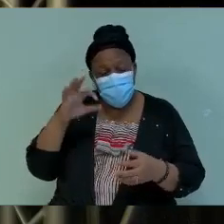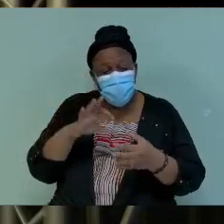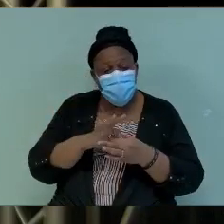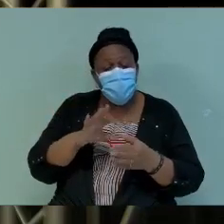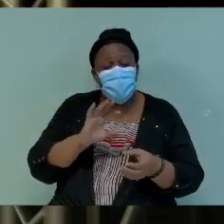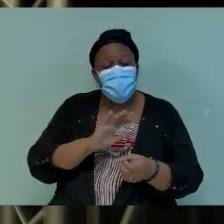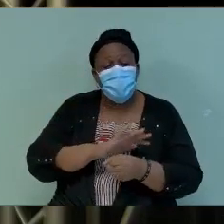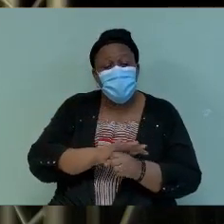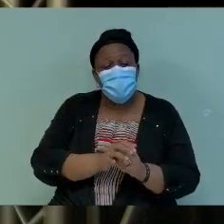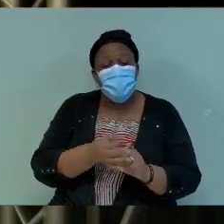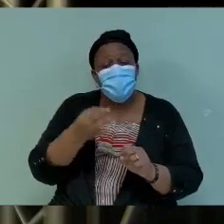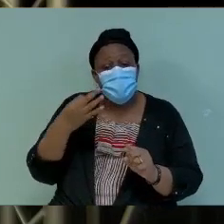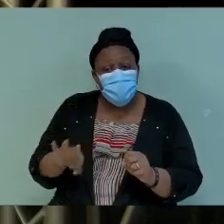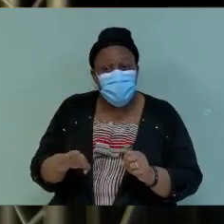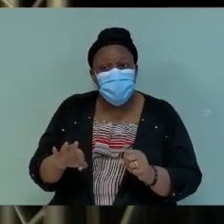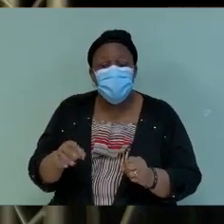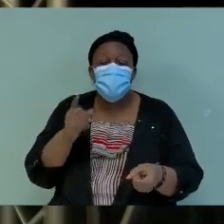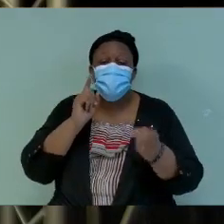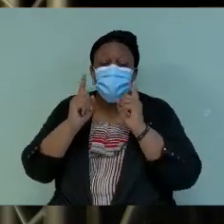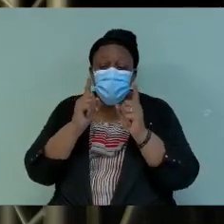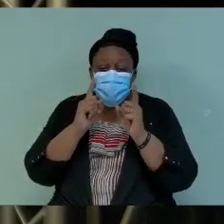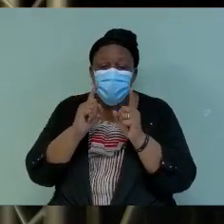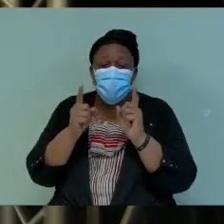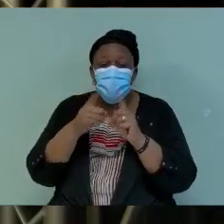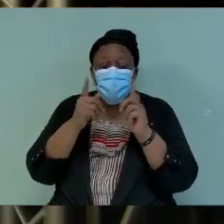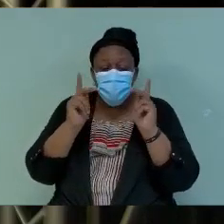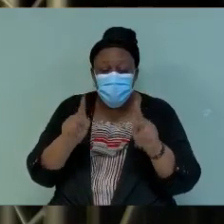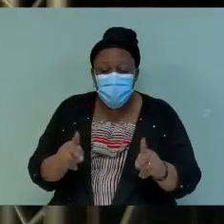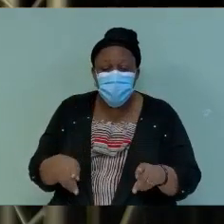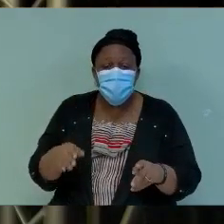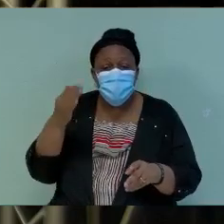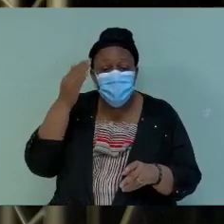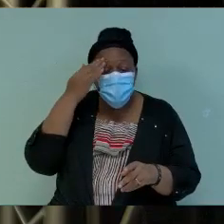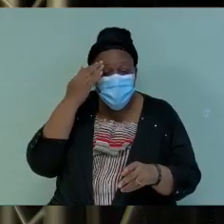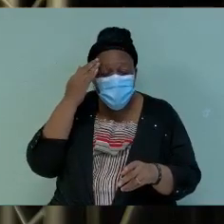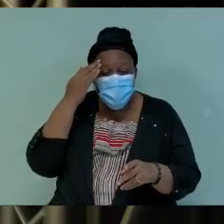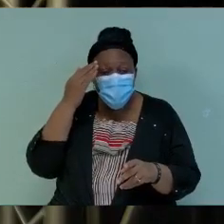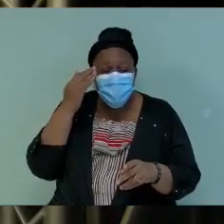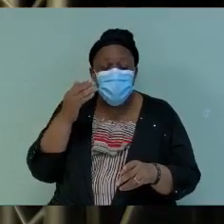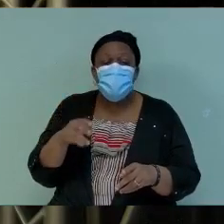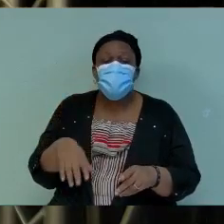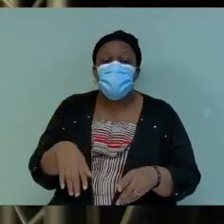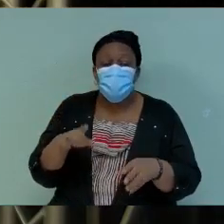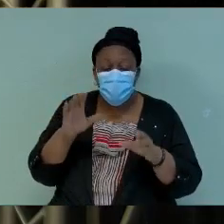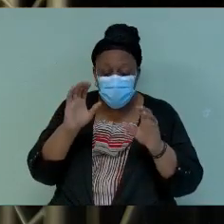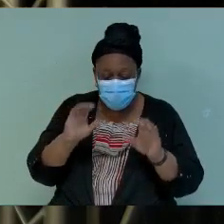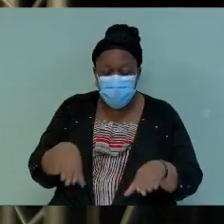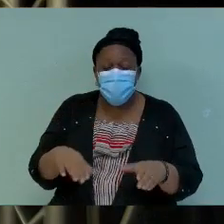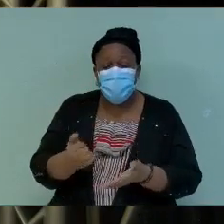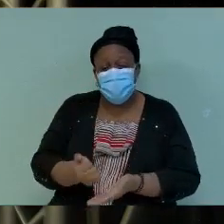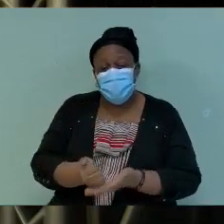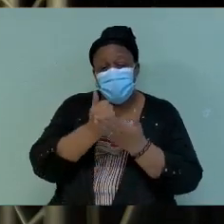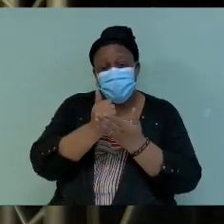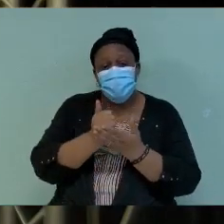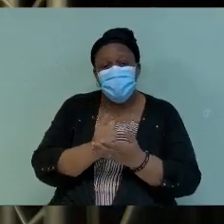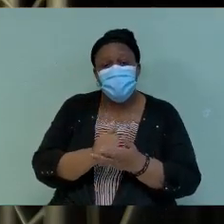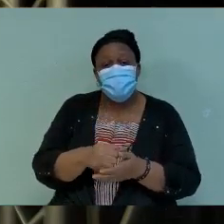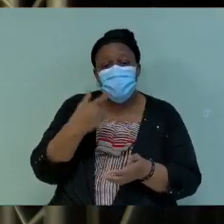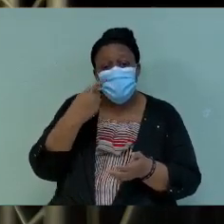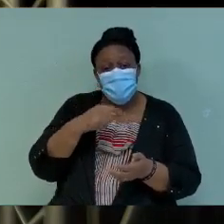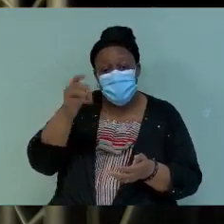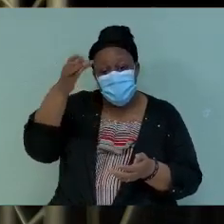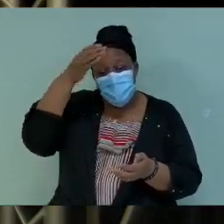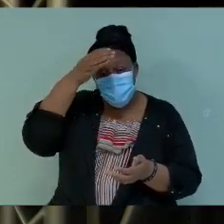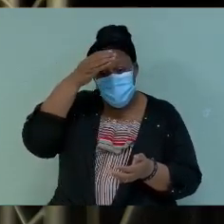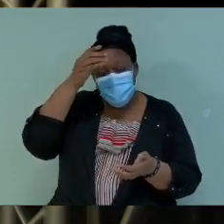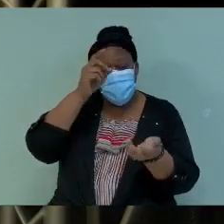Talking to people you trust can help. Please know that the mental health team continues